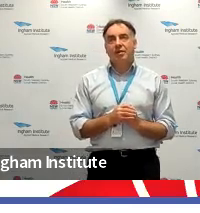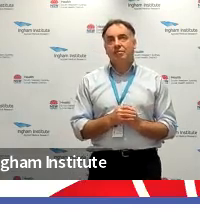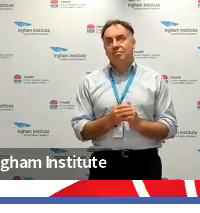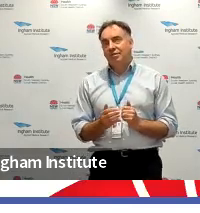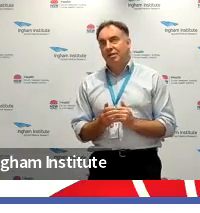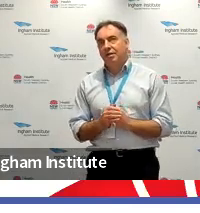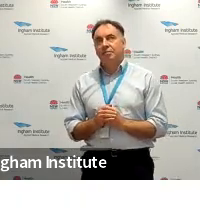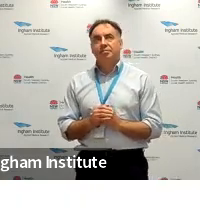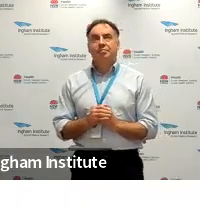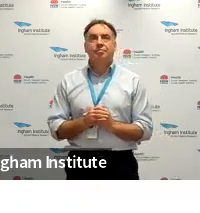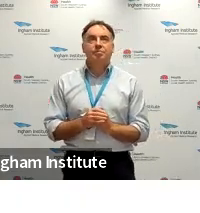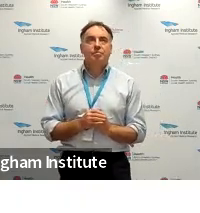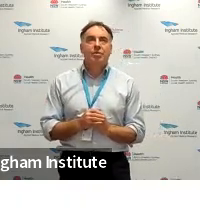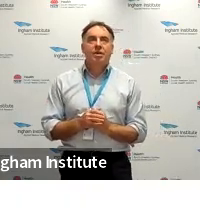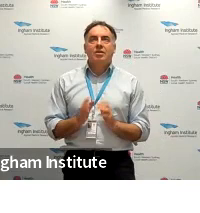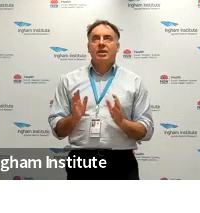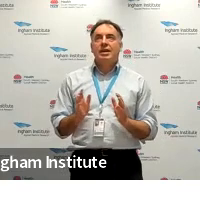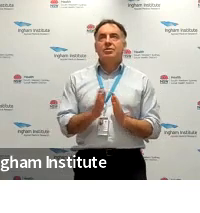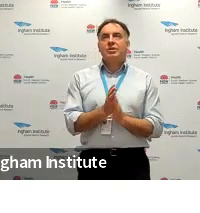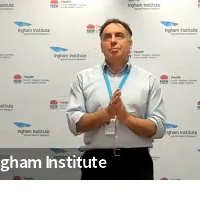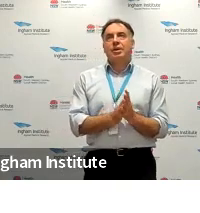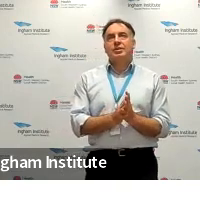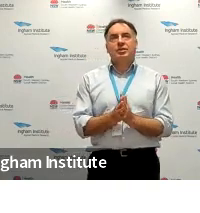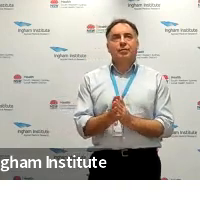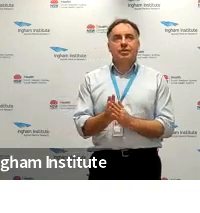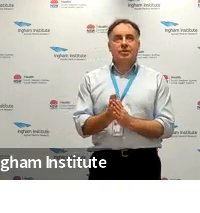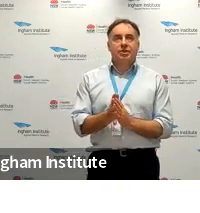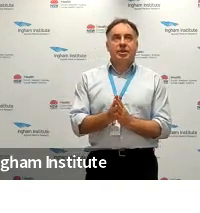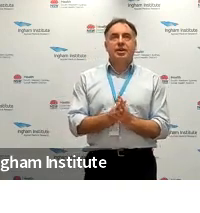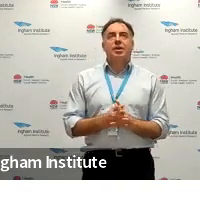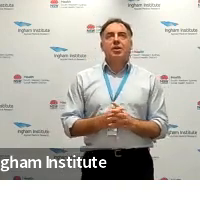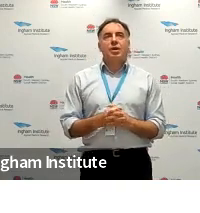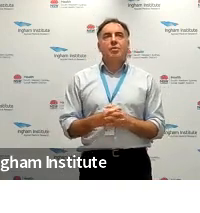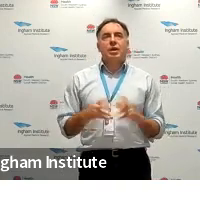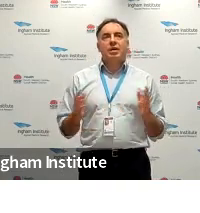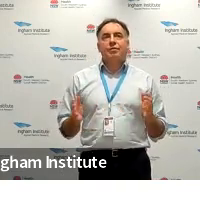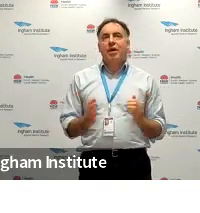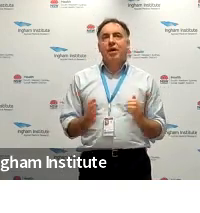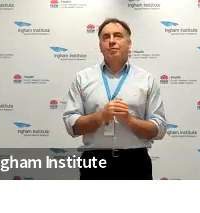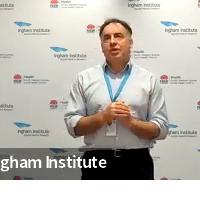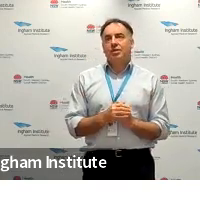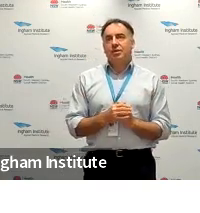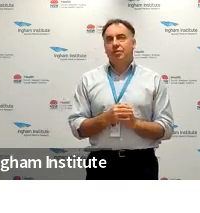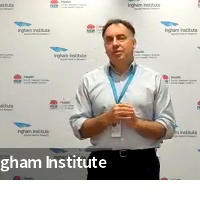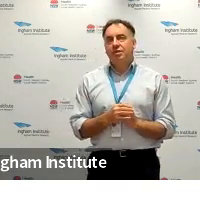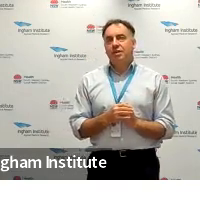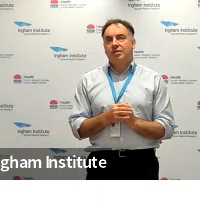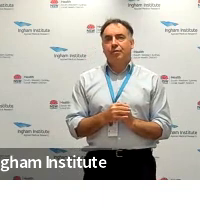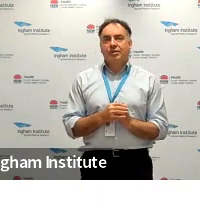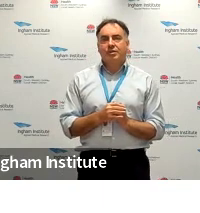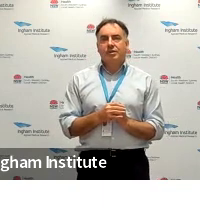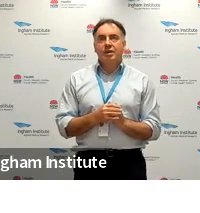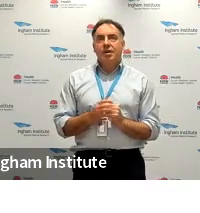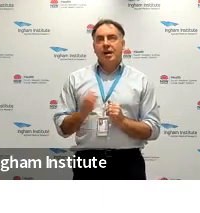have today. Next slide. So how does this apply to southwestern Sydney? Well, we have five maternity units